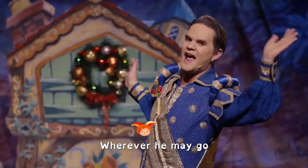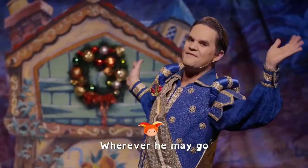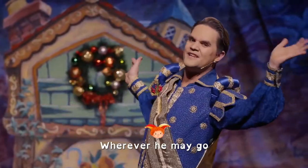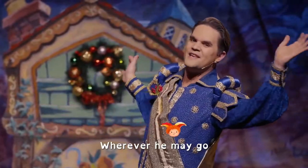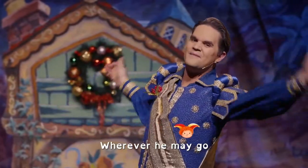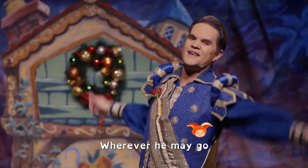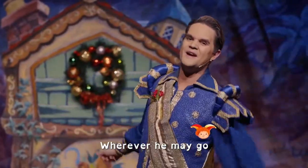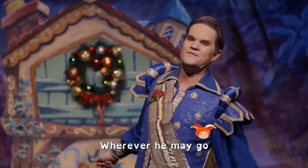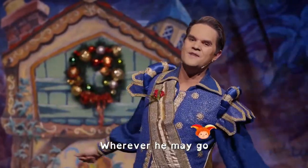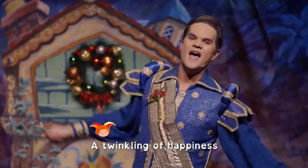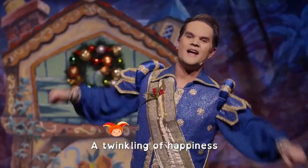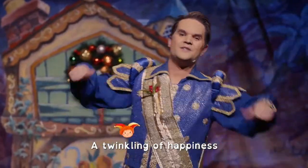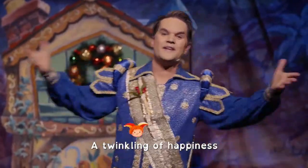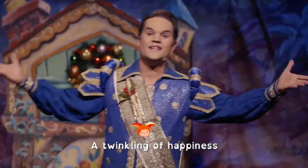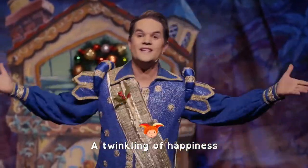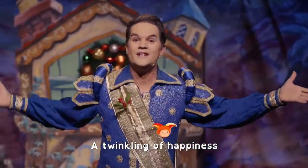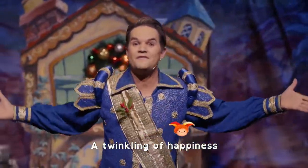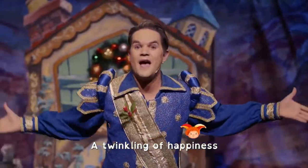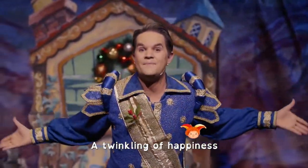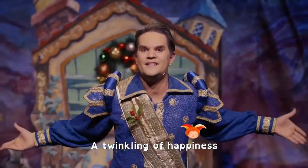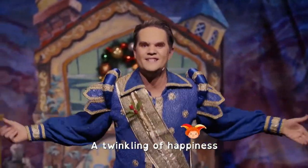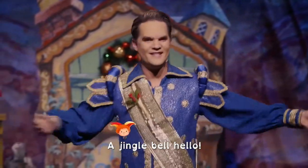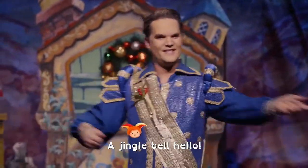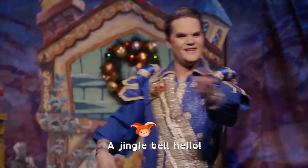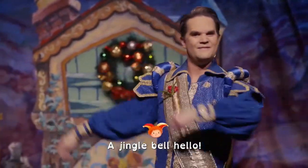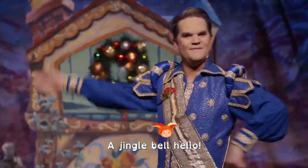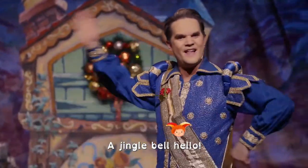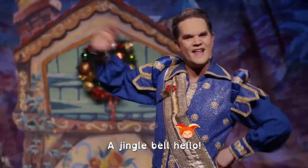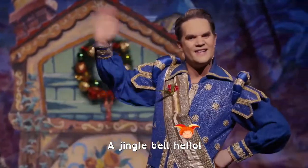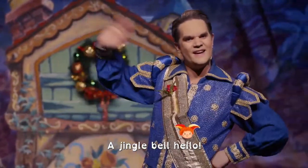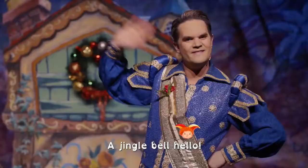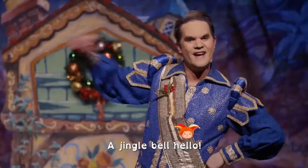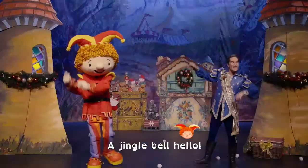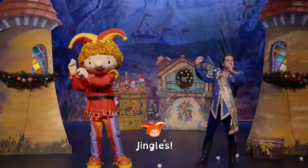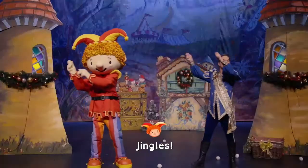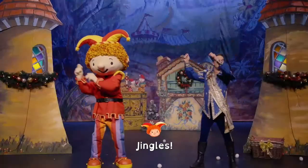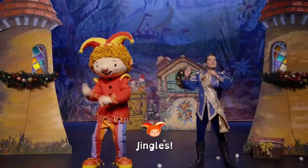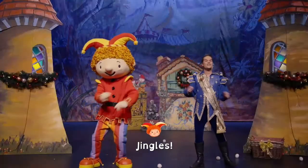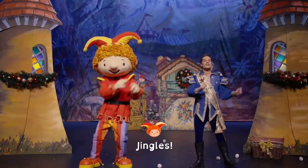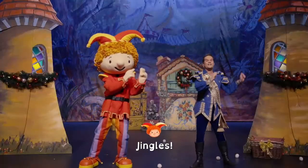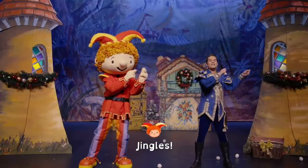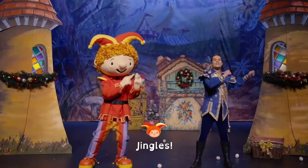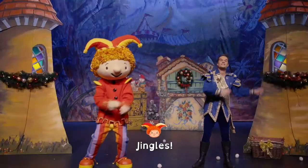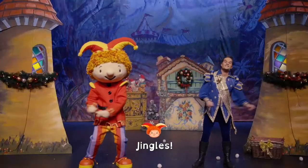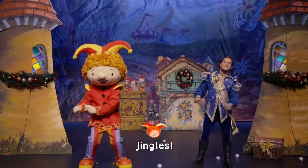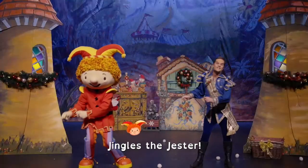fellow, wherever he may go, a twinkling of happiness, a jingle bell hello.